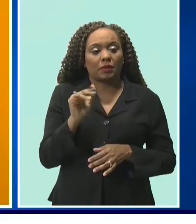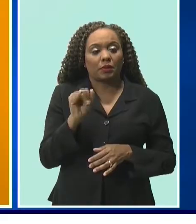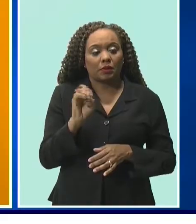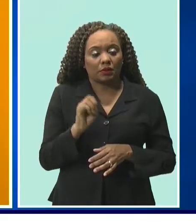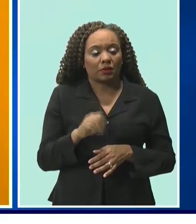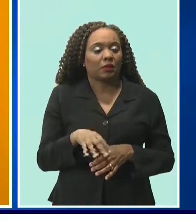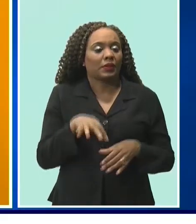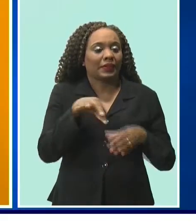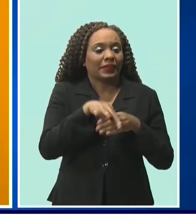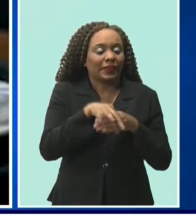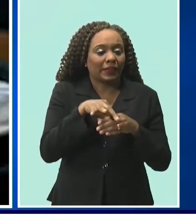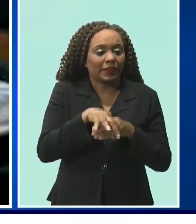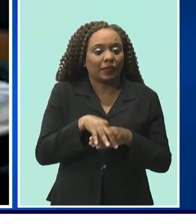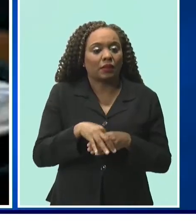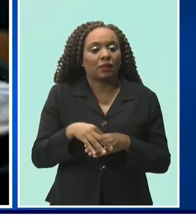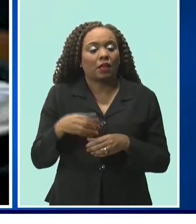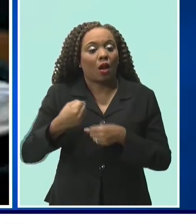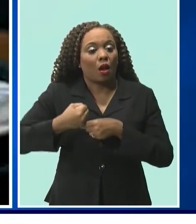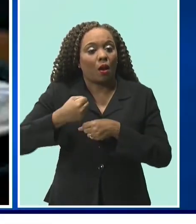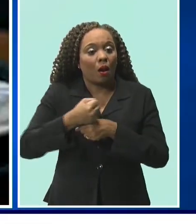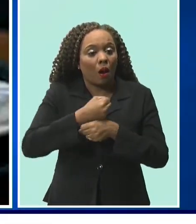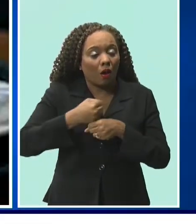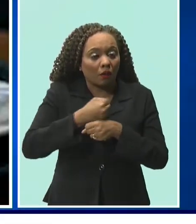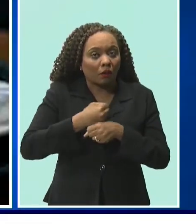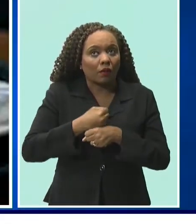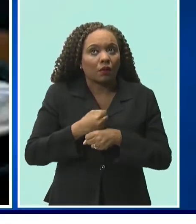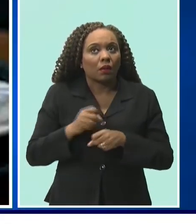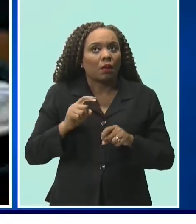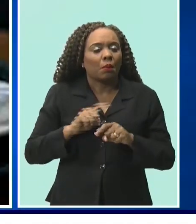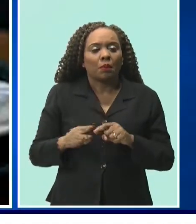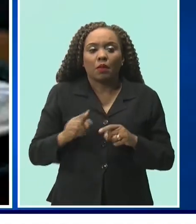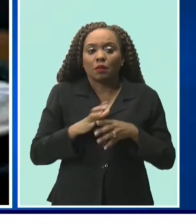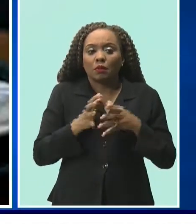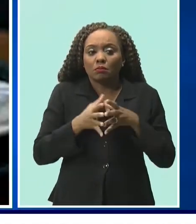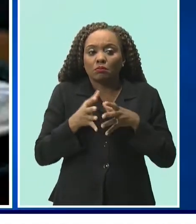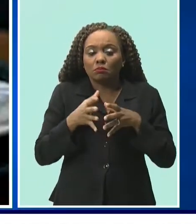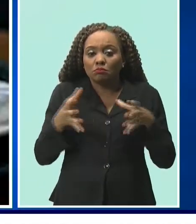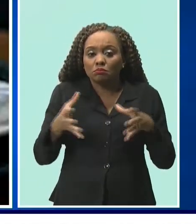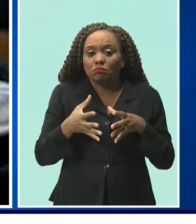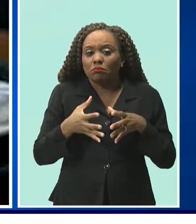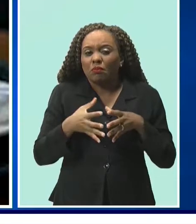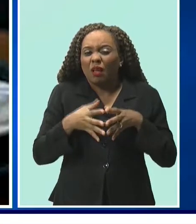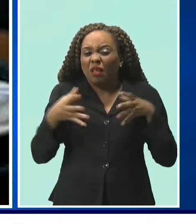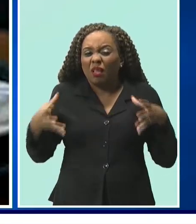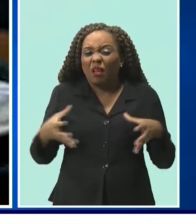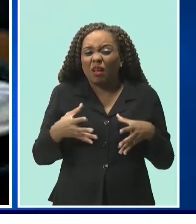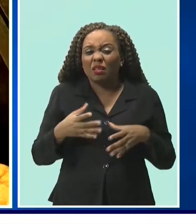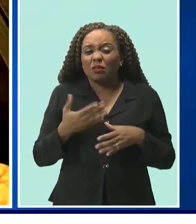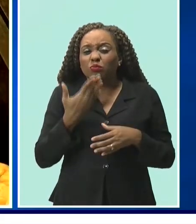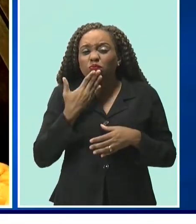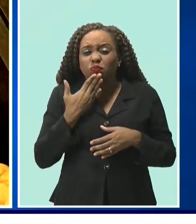and coffee. But be careful not to consume too much caffeine and avoid sweetened fruit juices, syrups, fruit